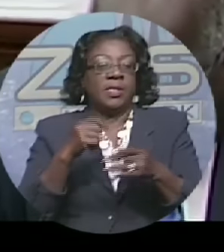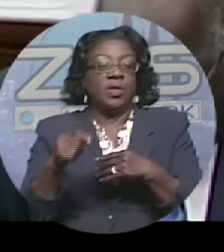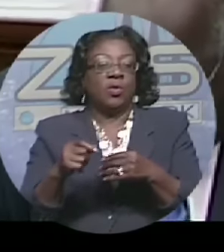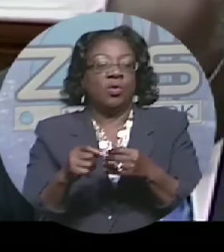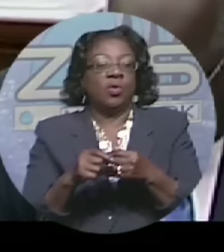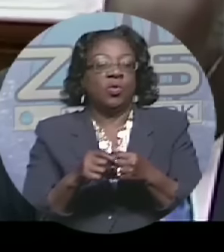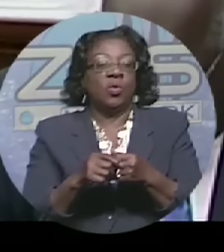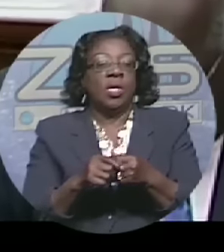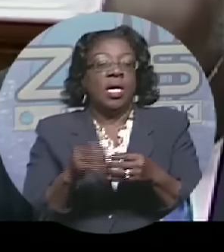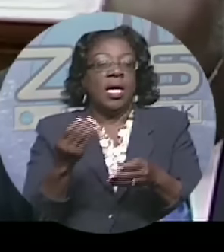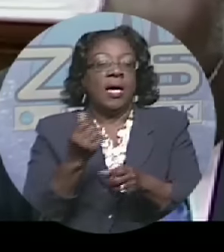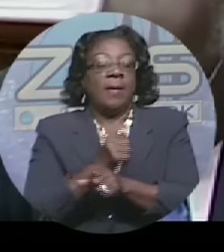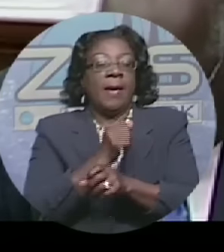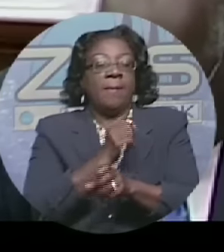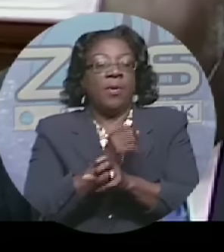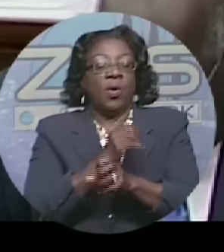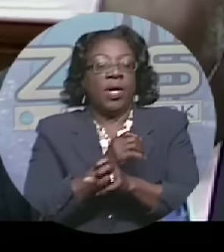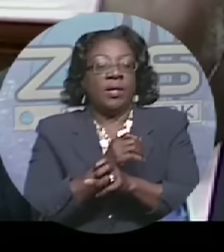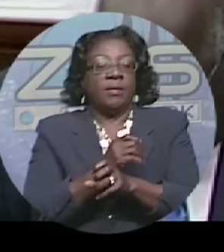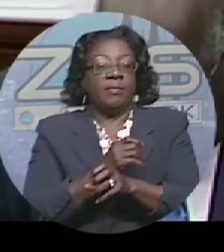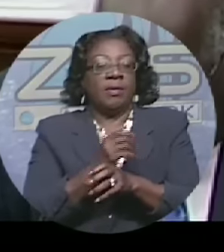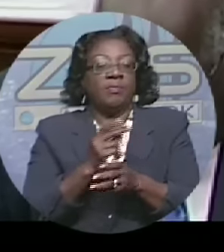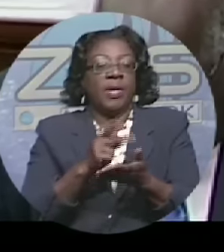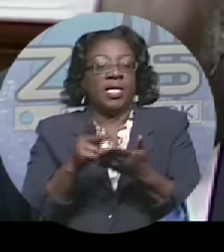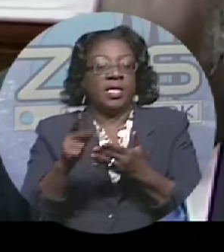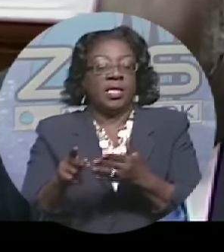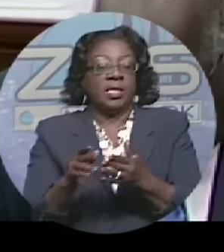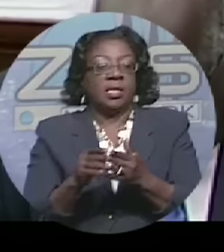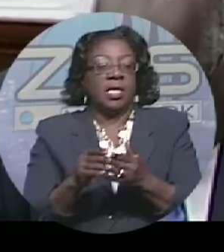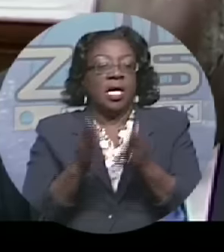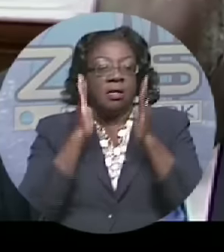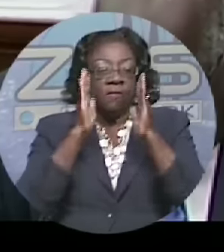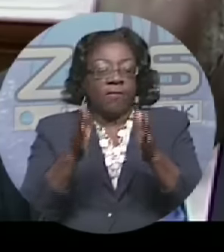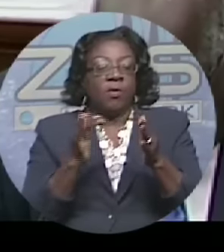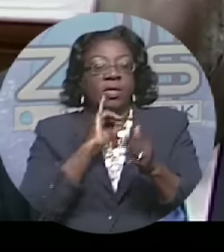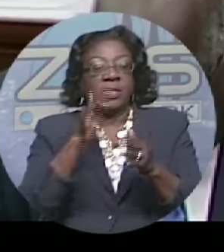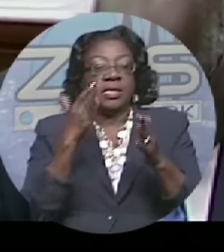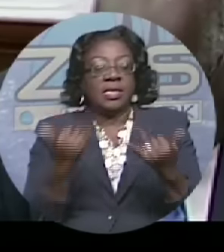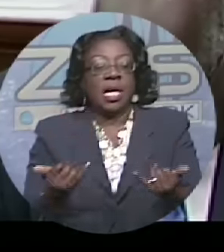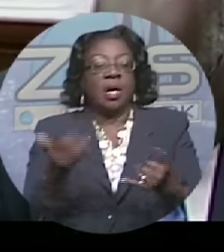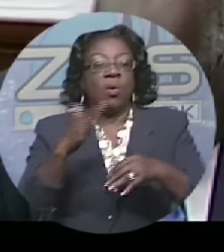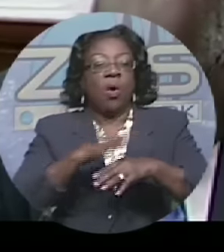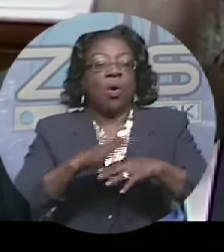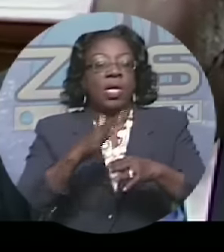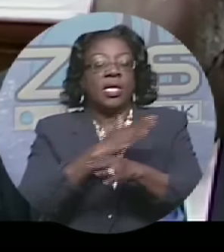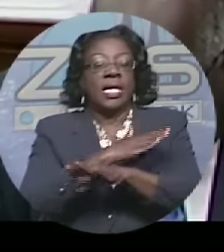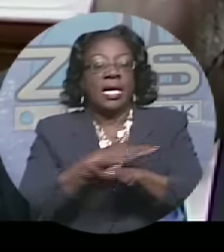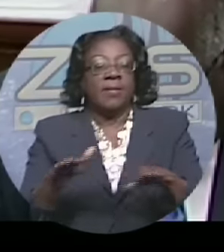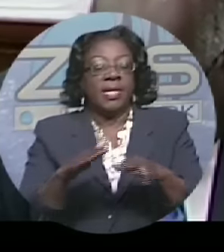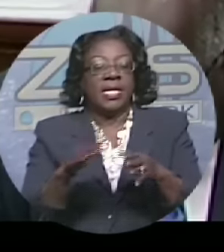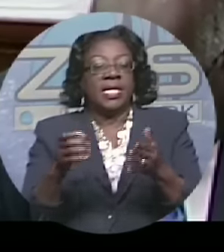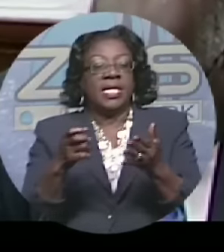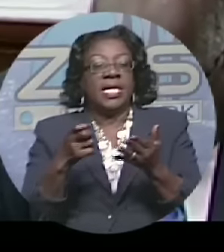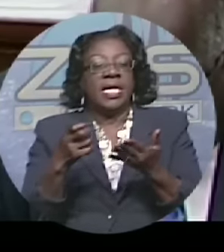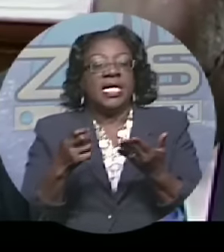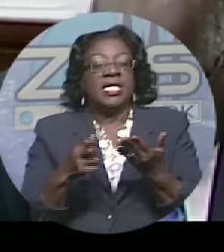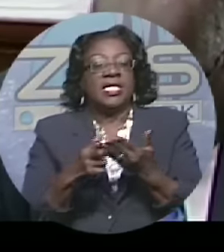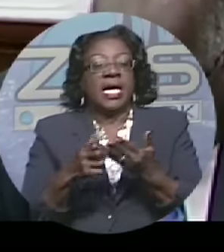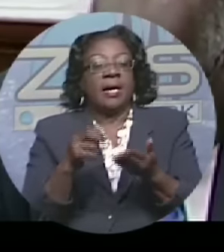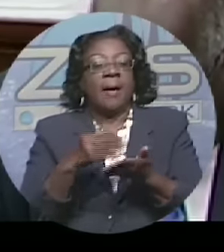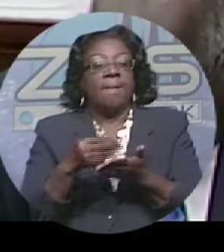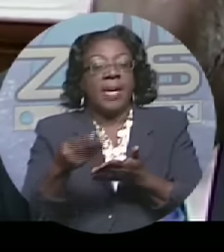remuneration and payments to pensioners. The focus is now on eliminating check payments to